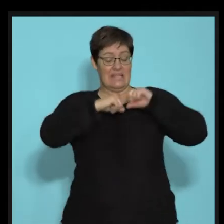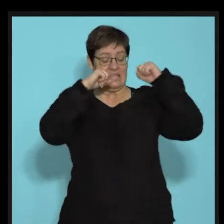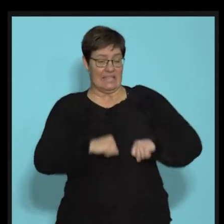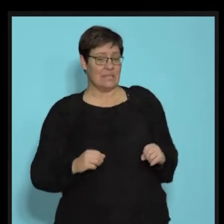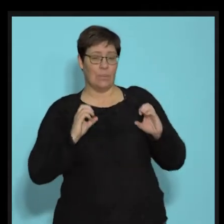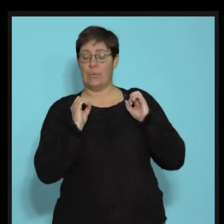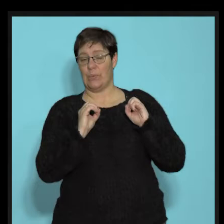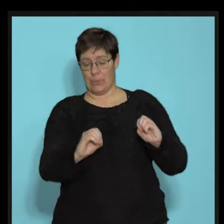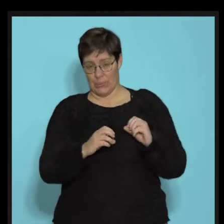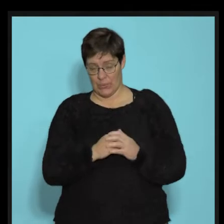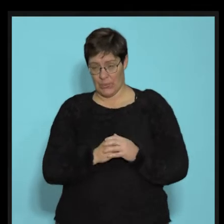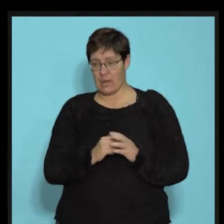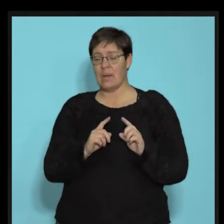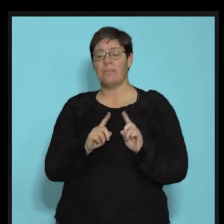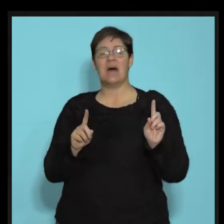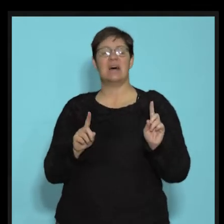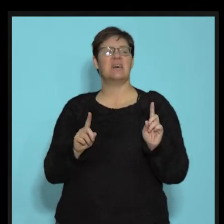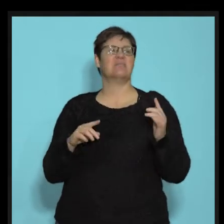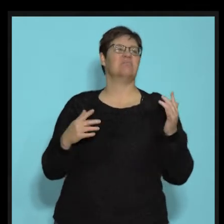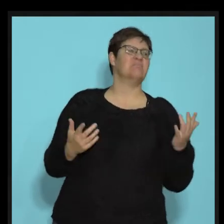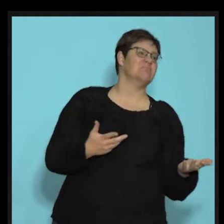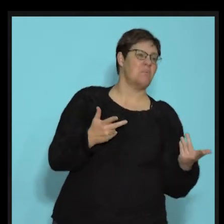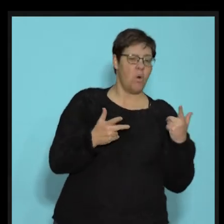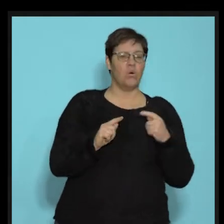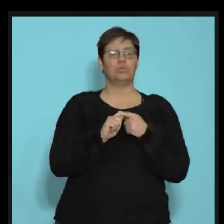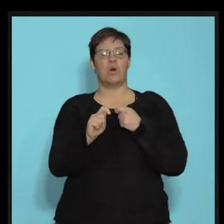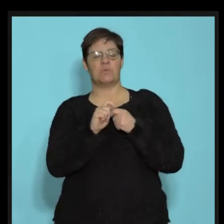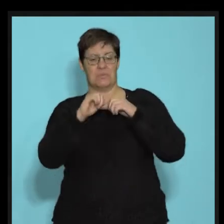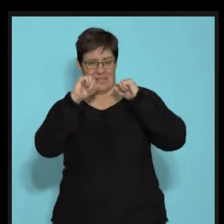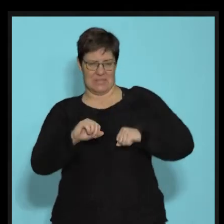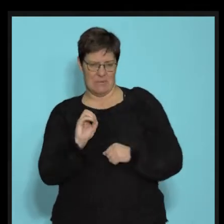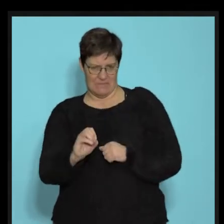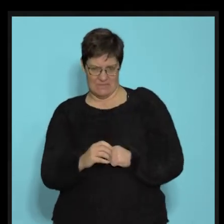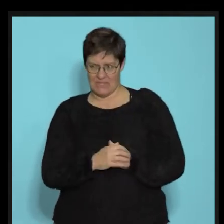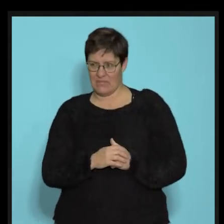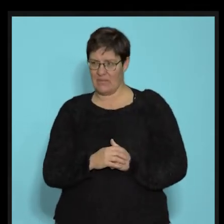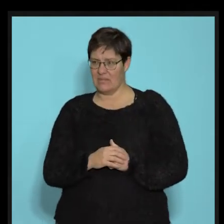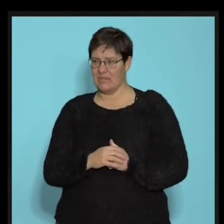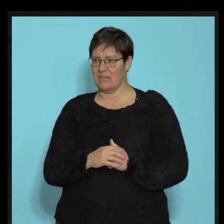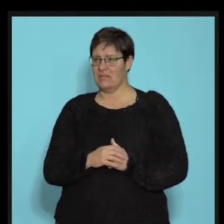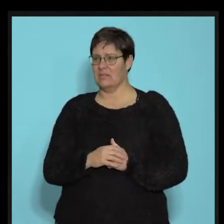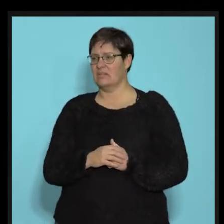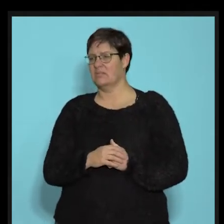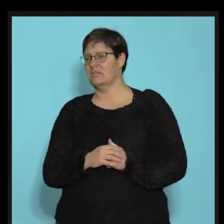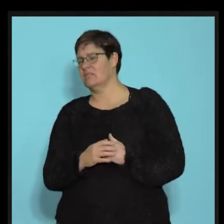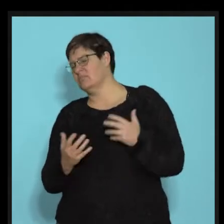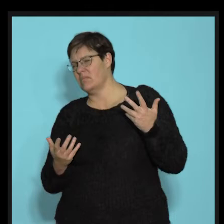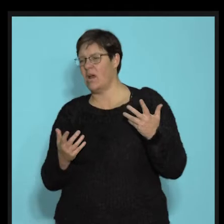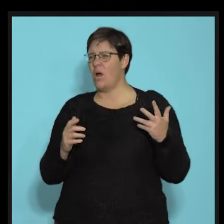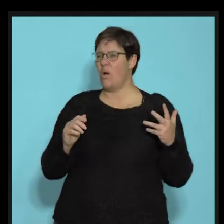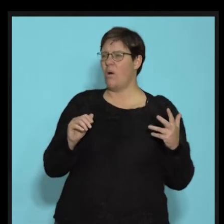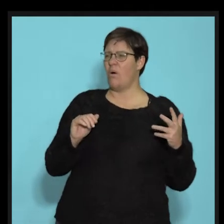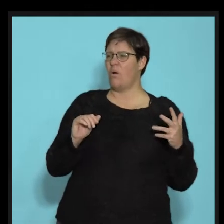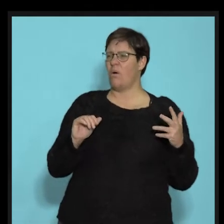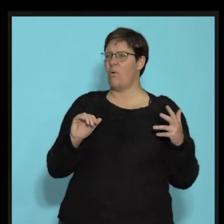system, but it has more of a transport system. So well ventilated here, not so much in